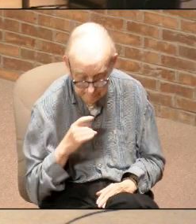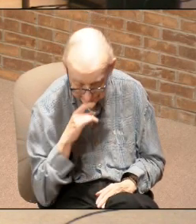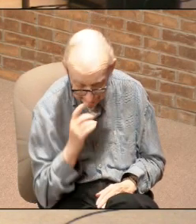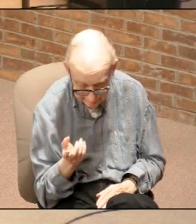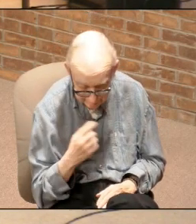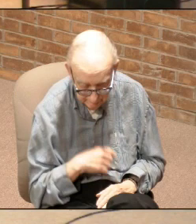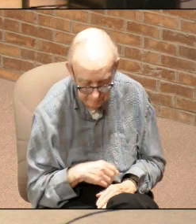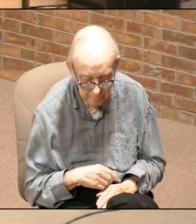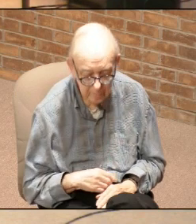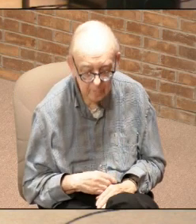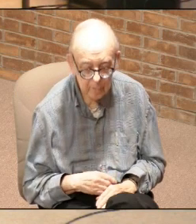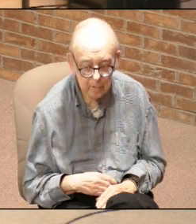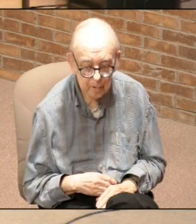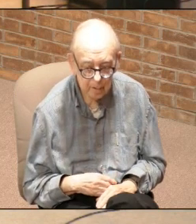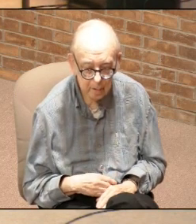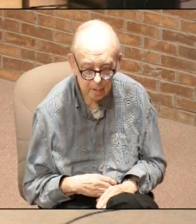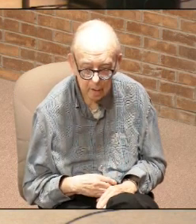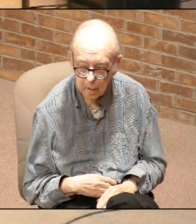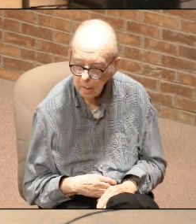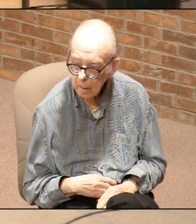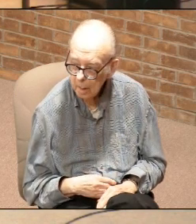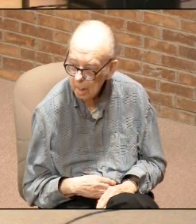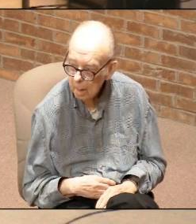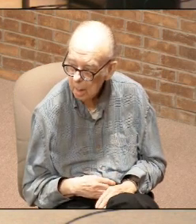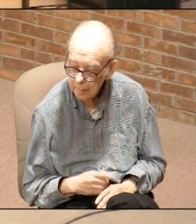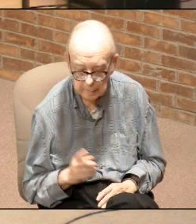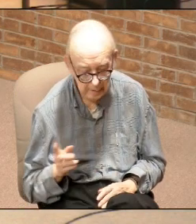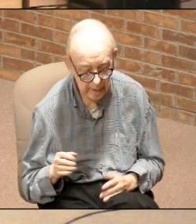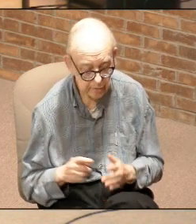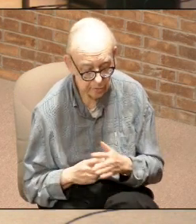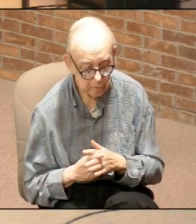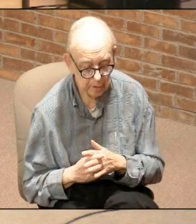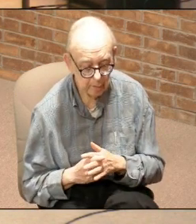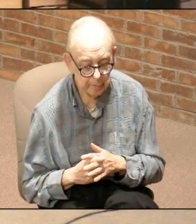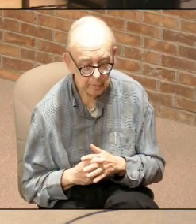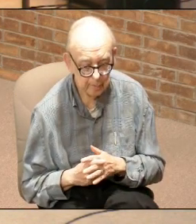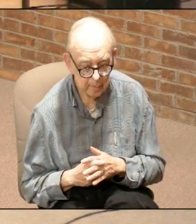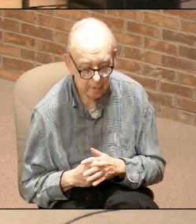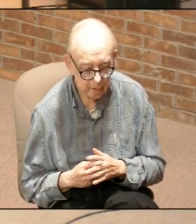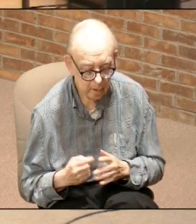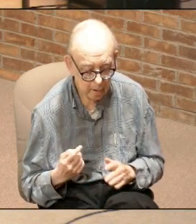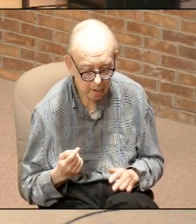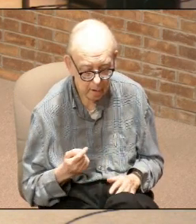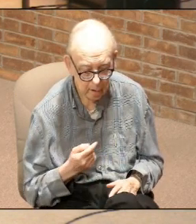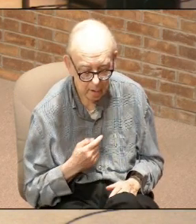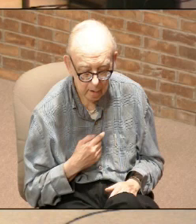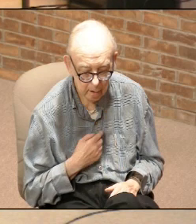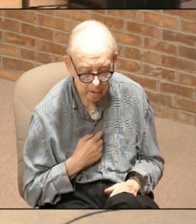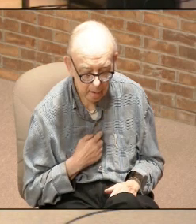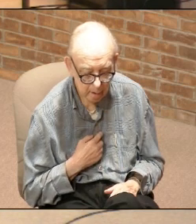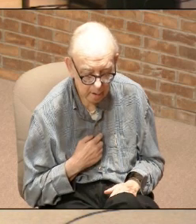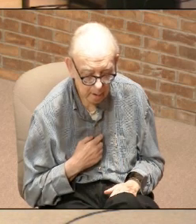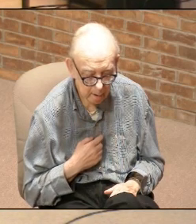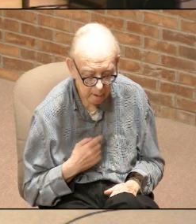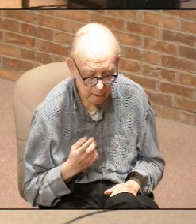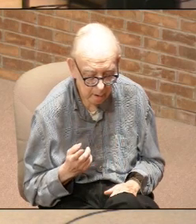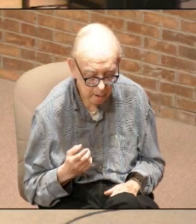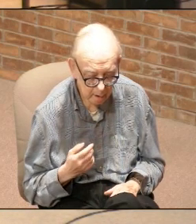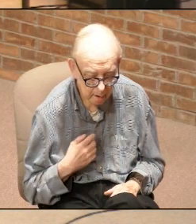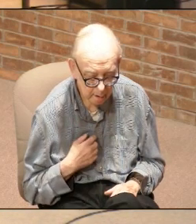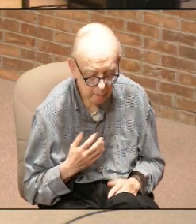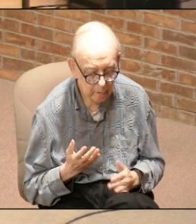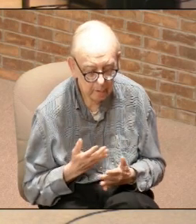i think it was that showed up we were i think we had